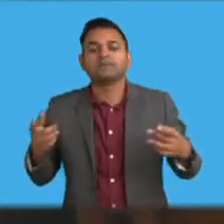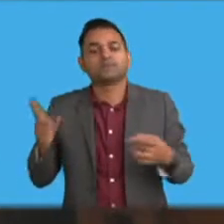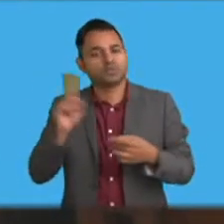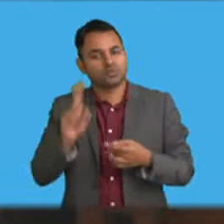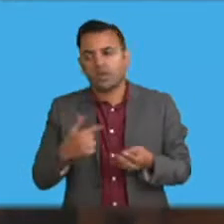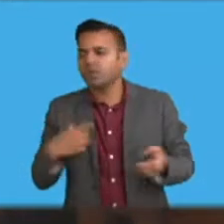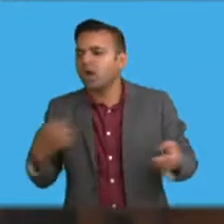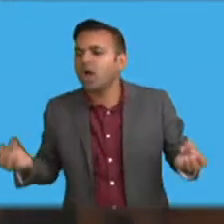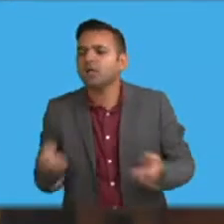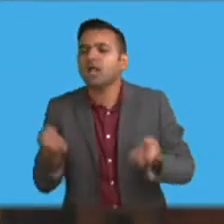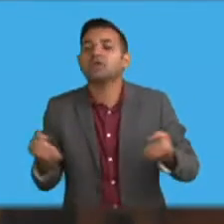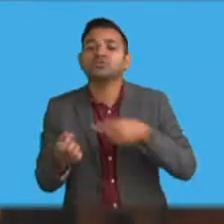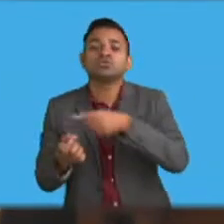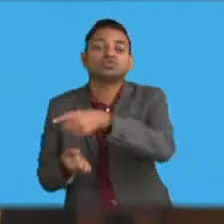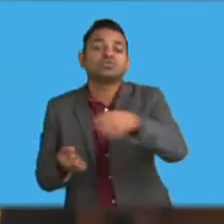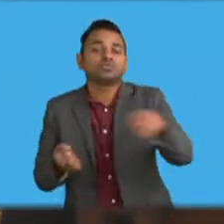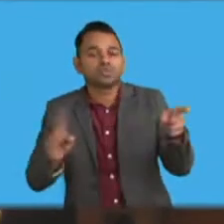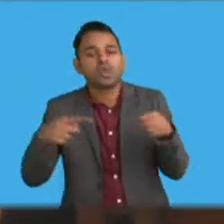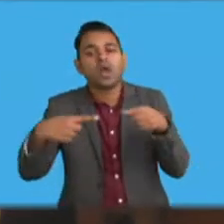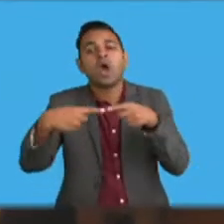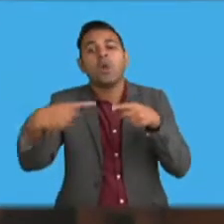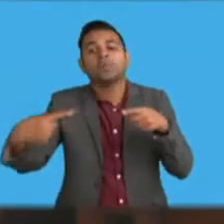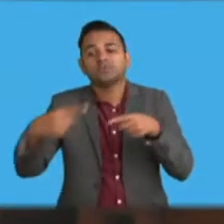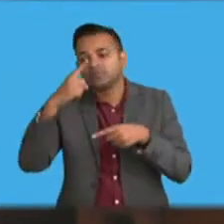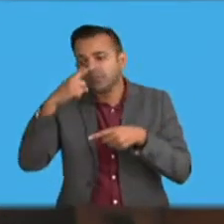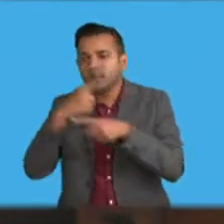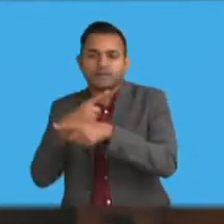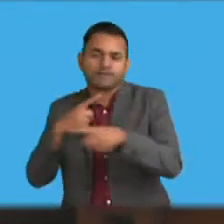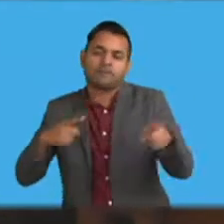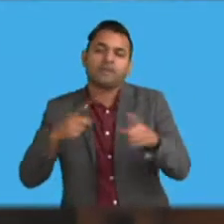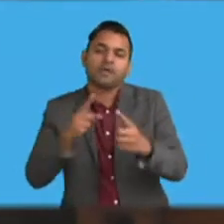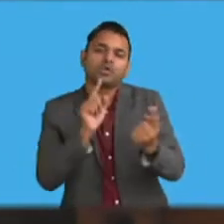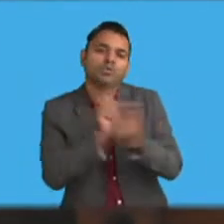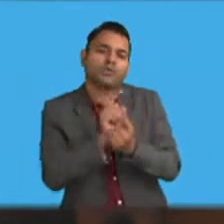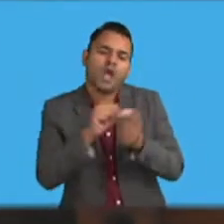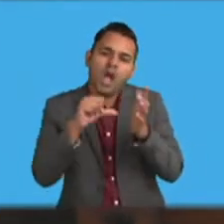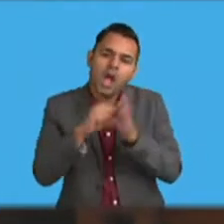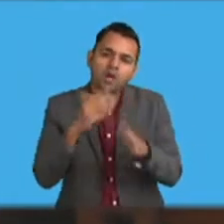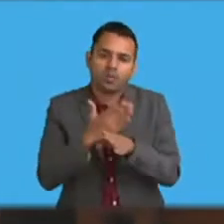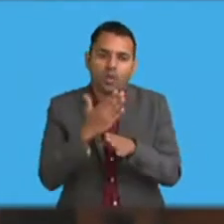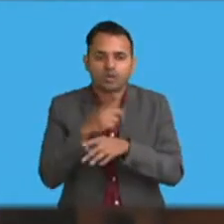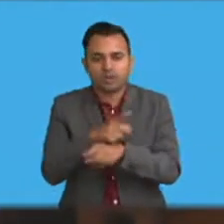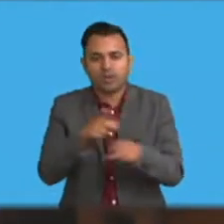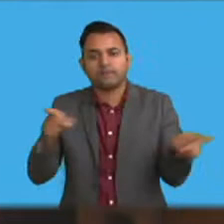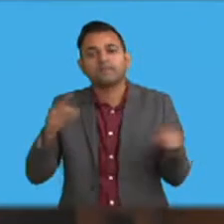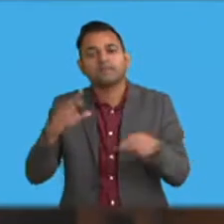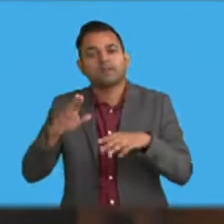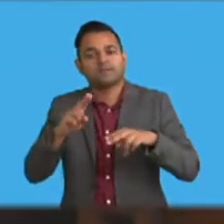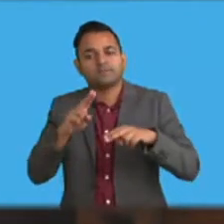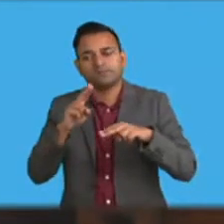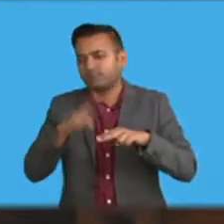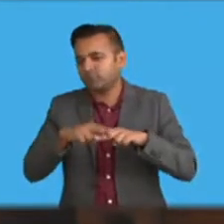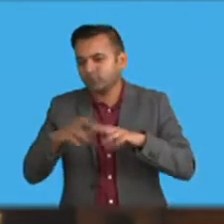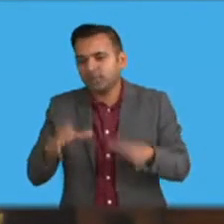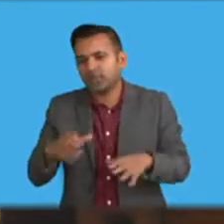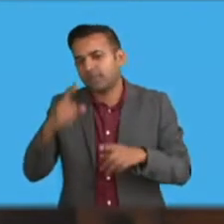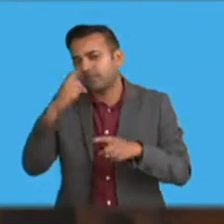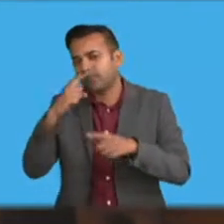meet these enterprising and hard-working Fijians, Madam Speaker. You are more than welcome to hear their